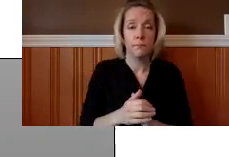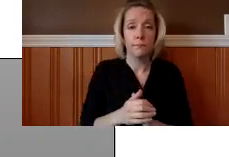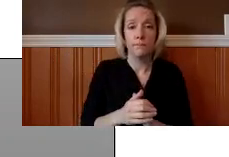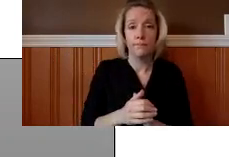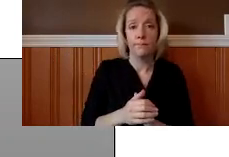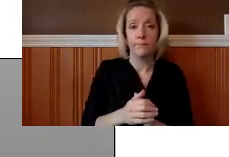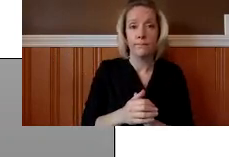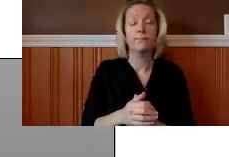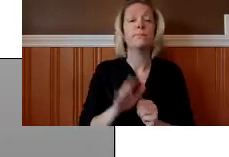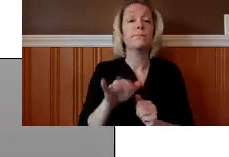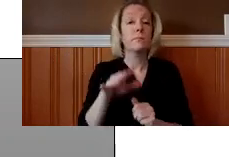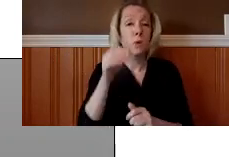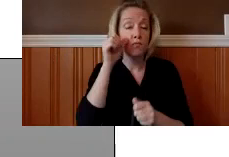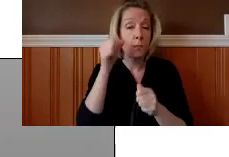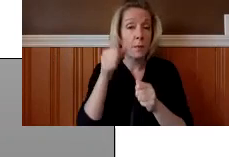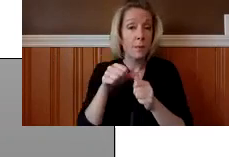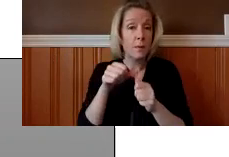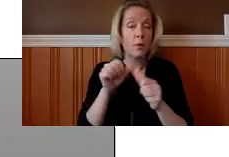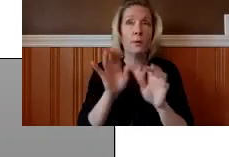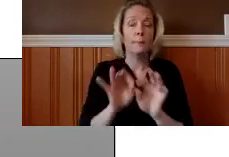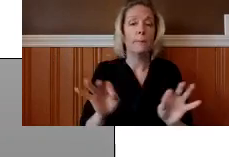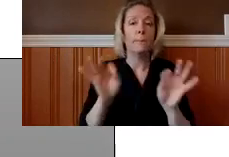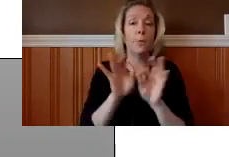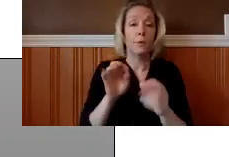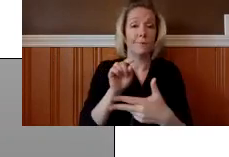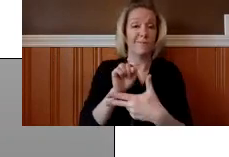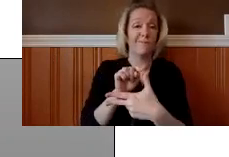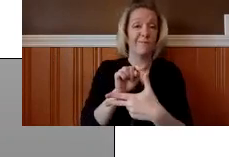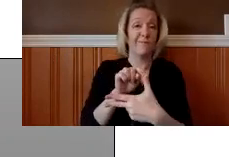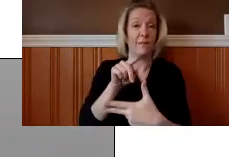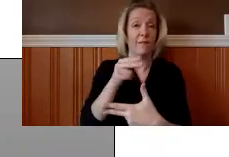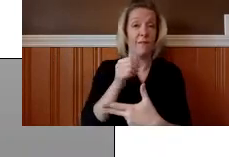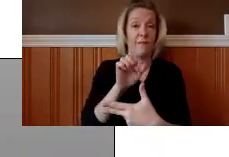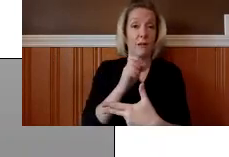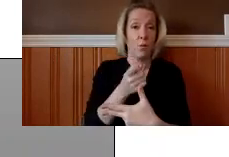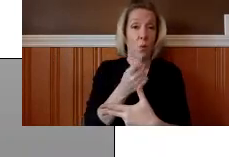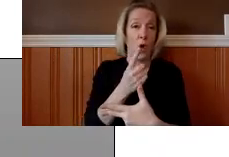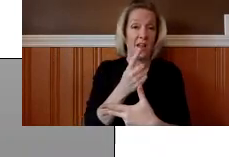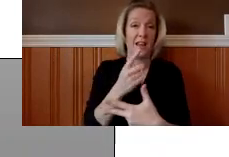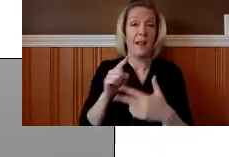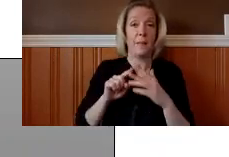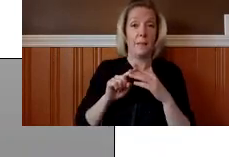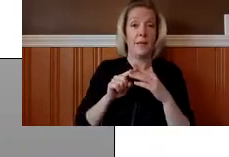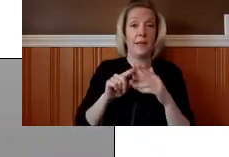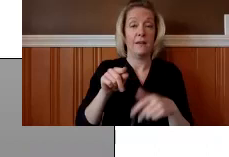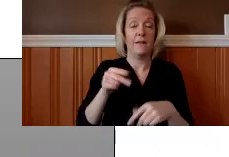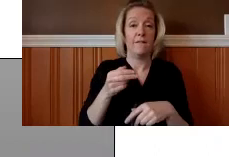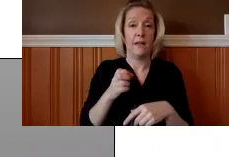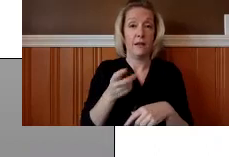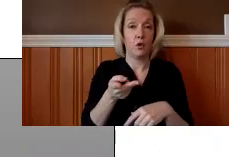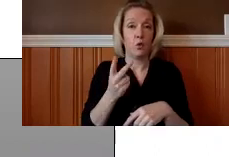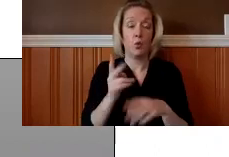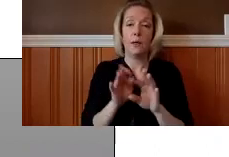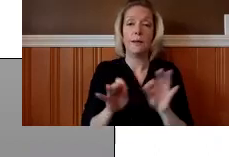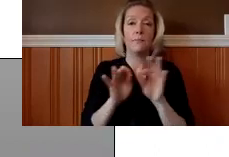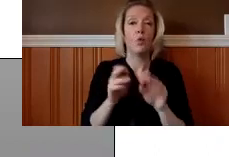this, huge, our students in phase 1 and low to mid phase 2, we're using 3-dimensional objects. We're